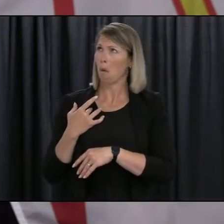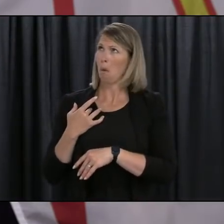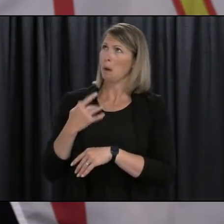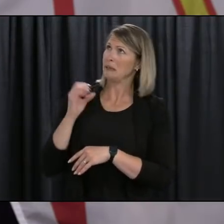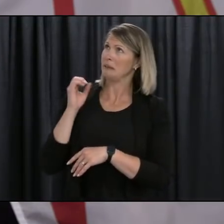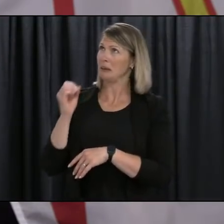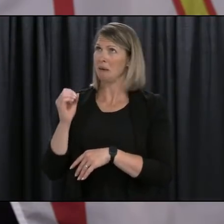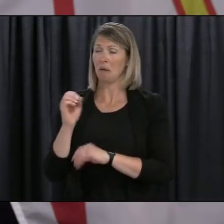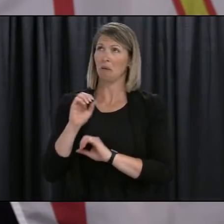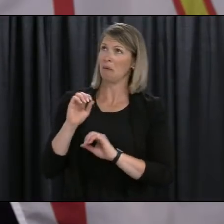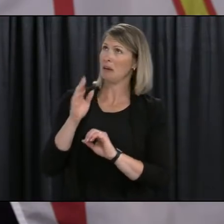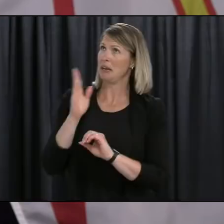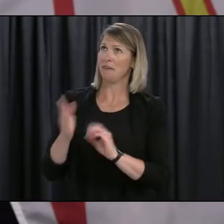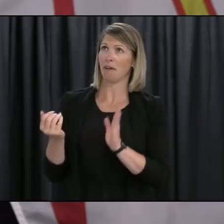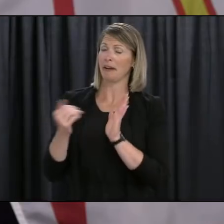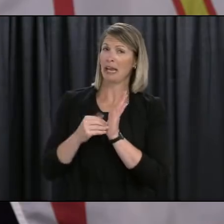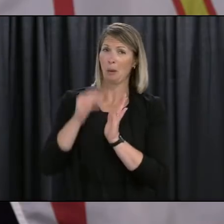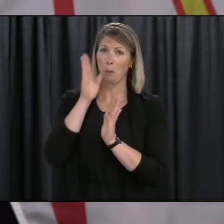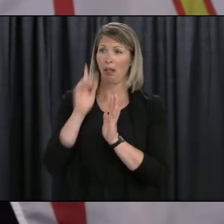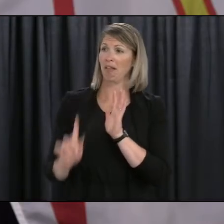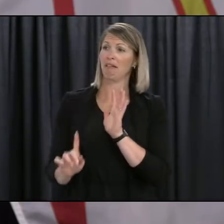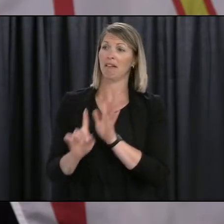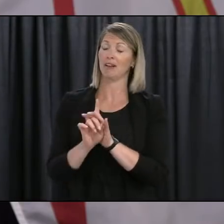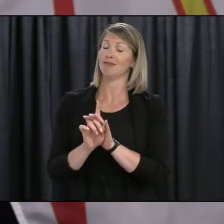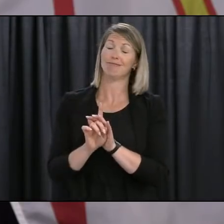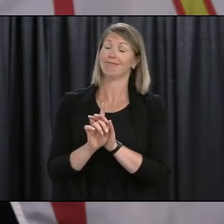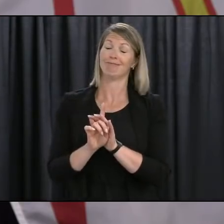a point now with our